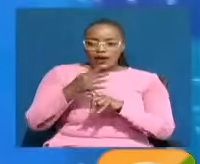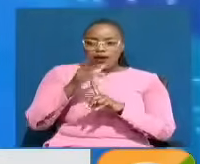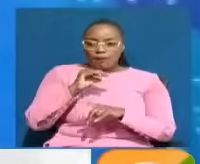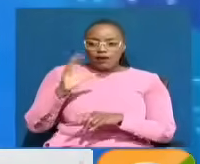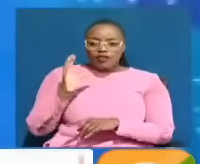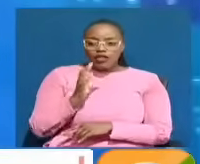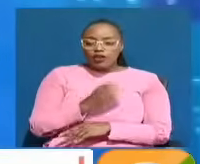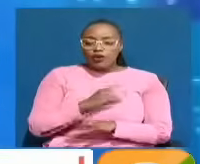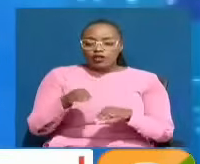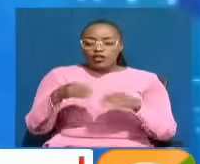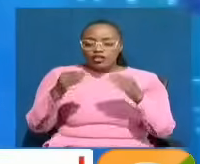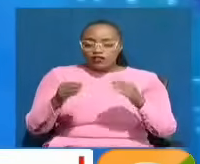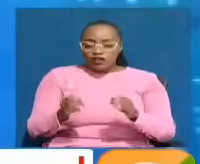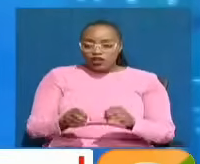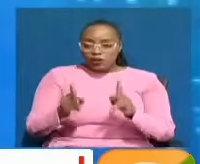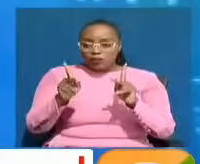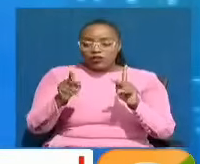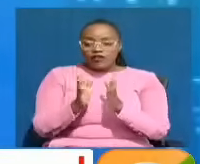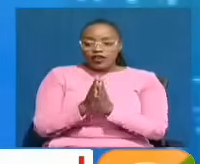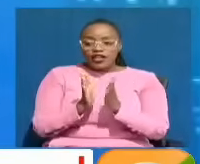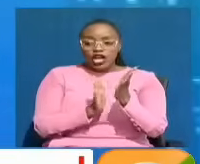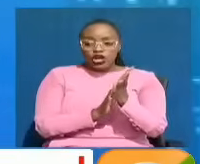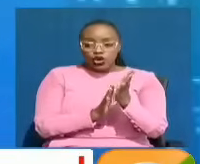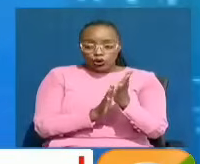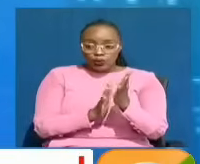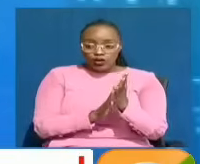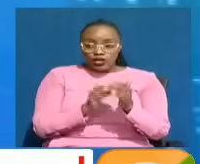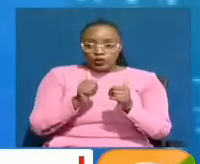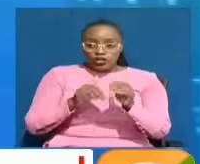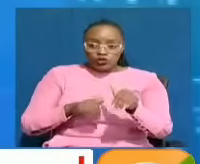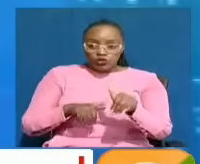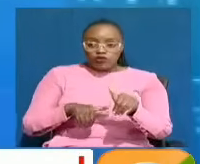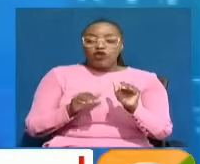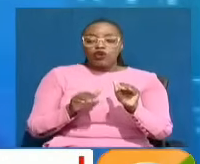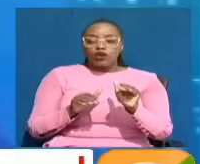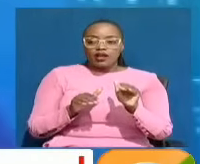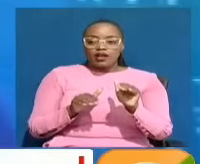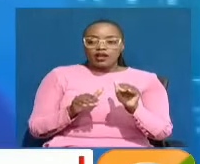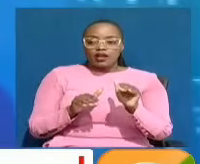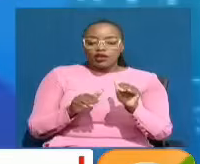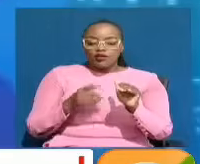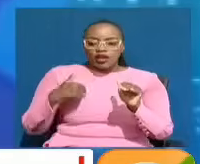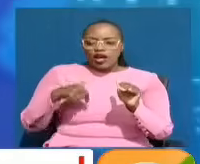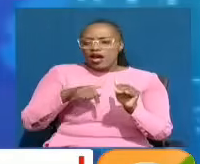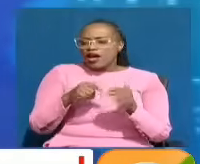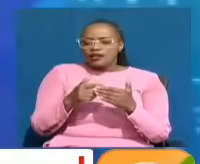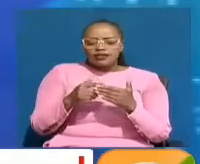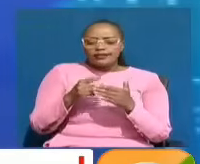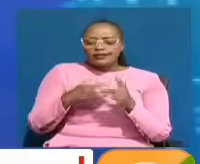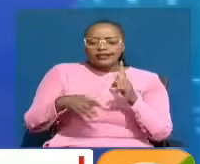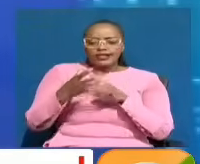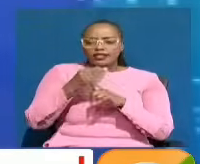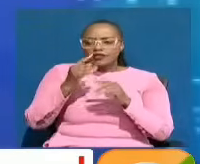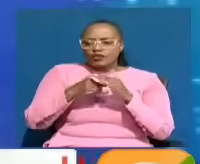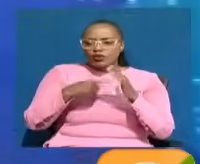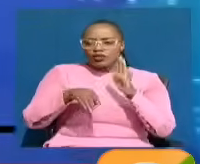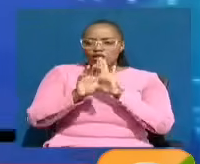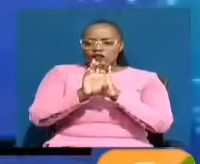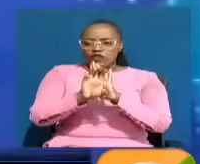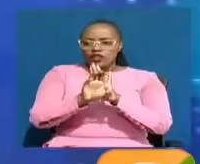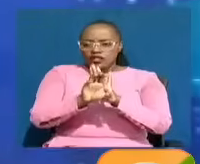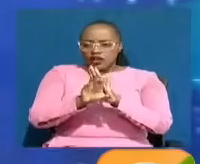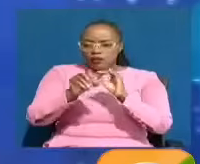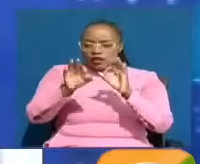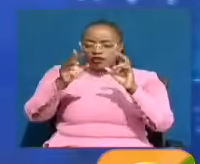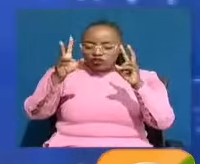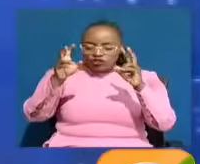been given a chance, and in the recommendations that there would be a follow-through. So we are looking at what was to be achieved. So for example, if we're looking at the issue of